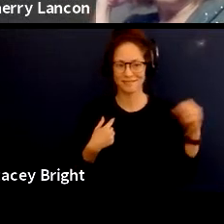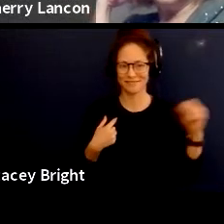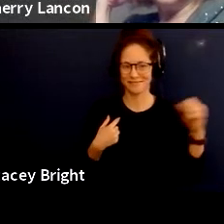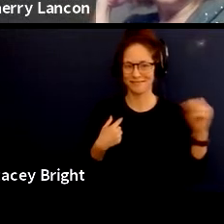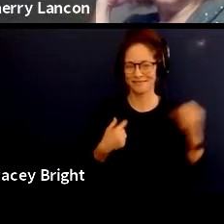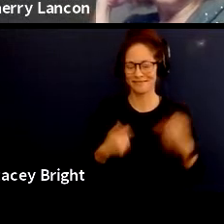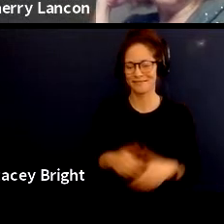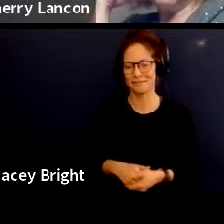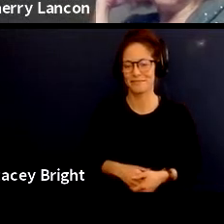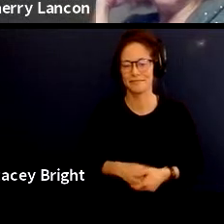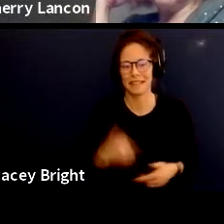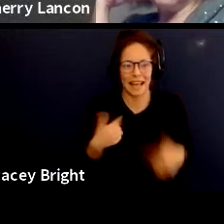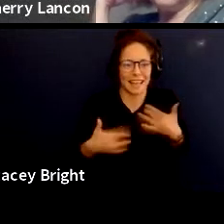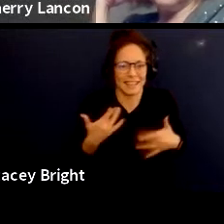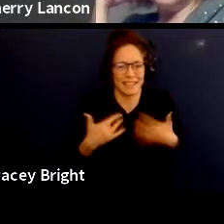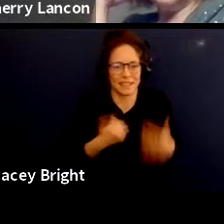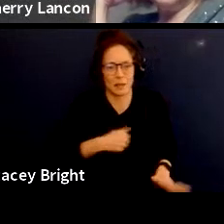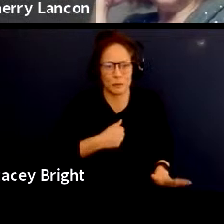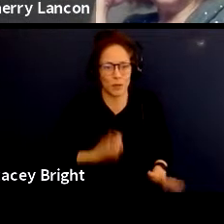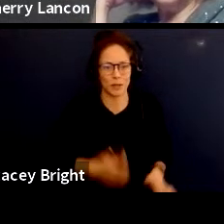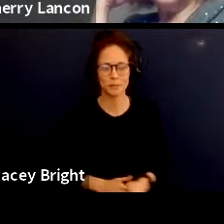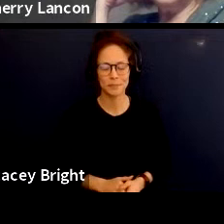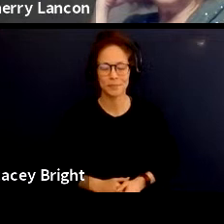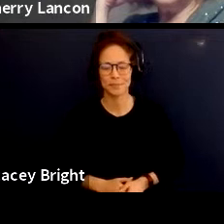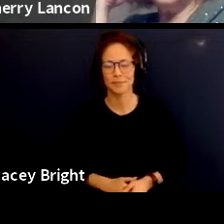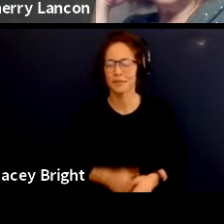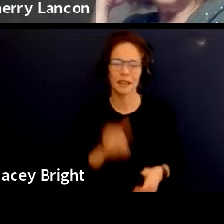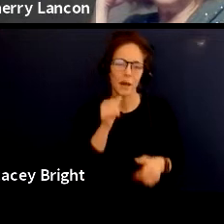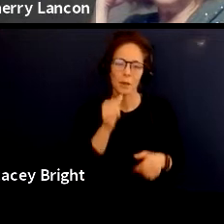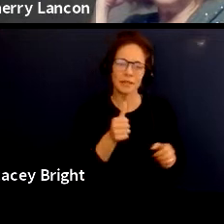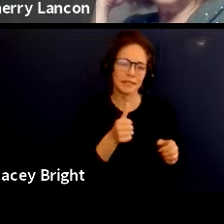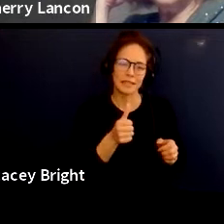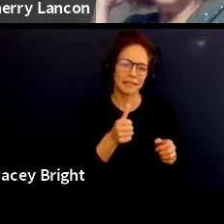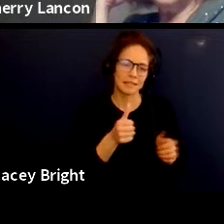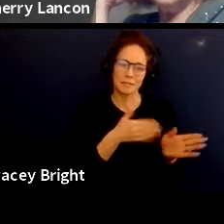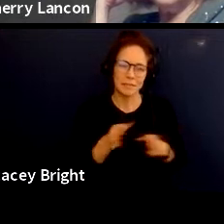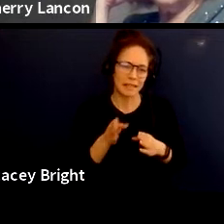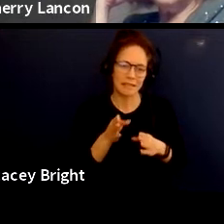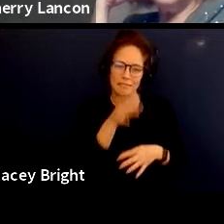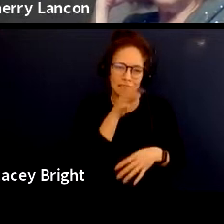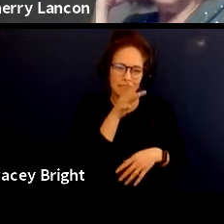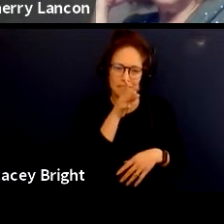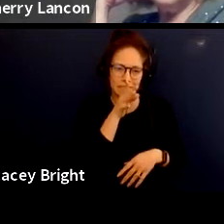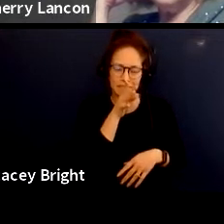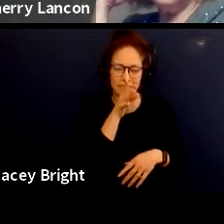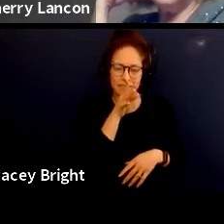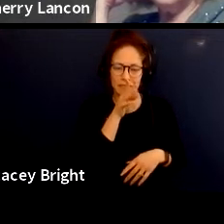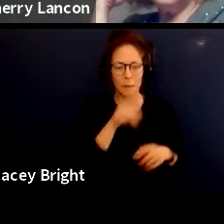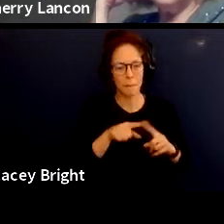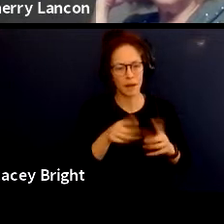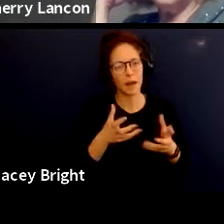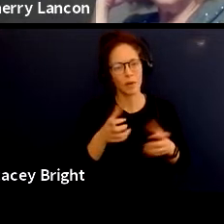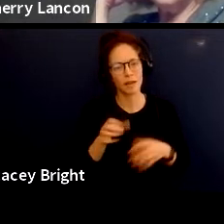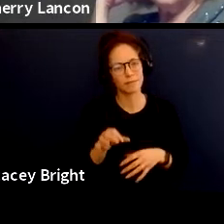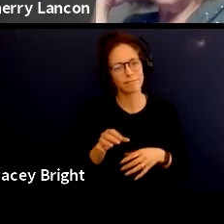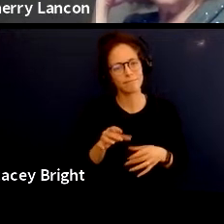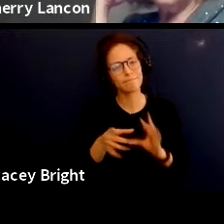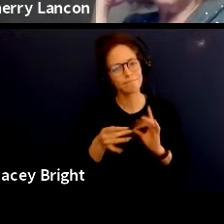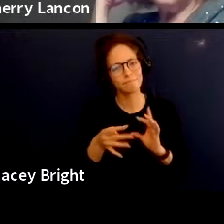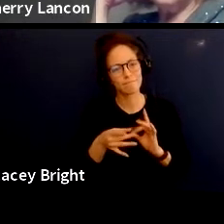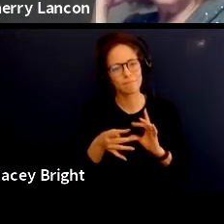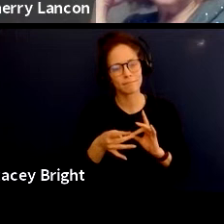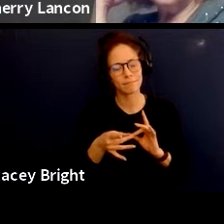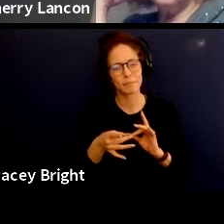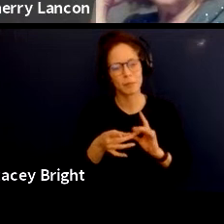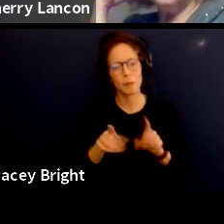you. Okay, I get excited. I wasn't planning on talking, but I want to chime in. And I also